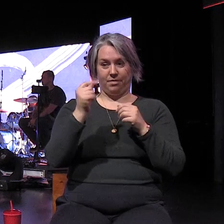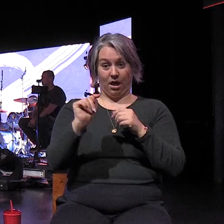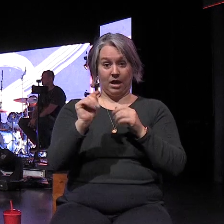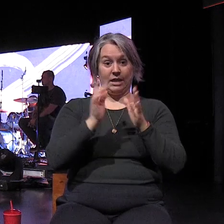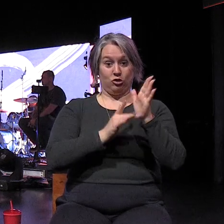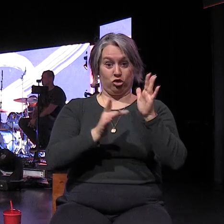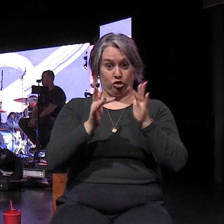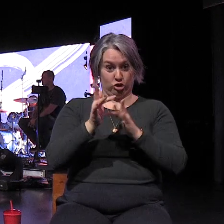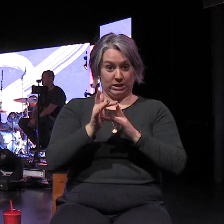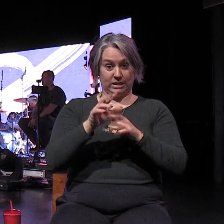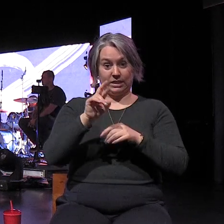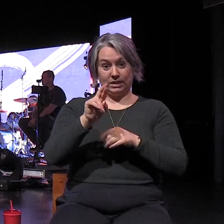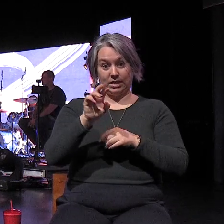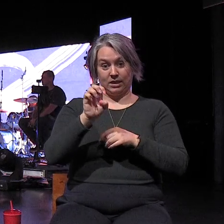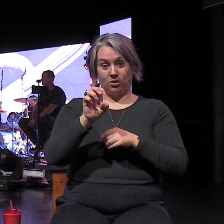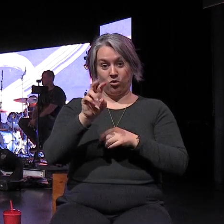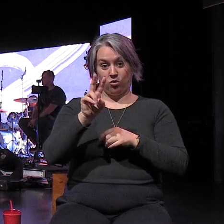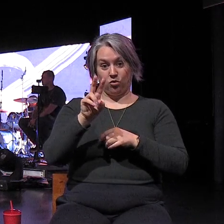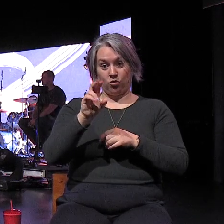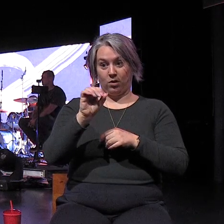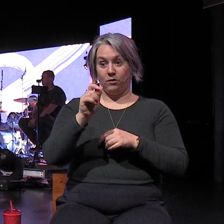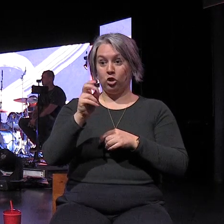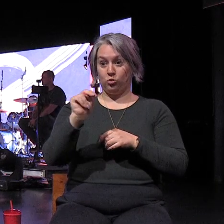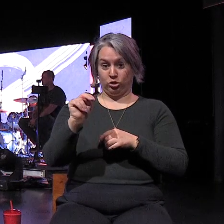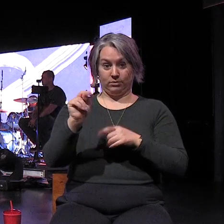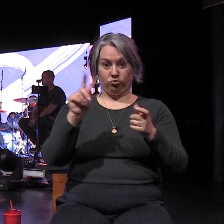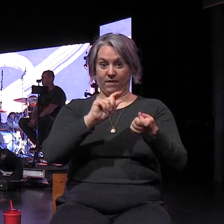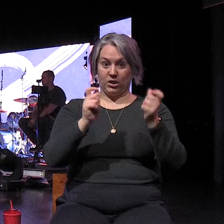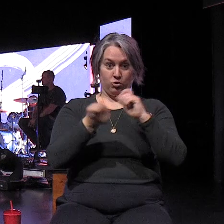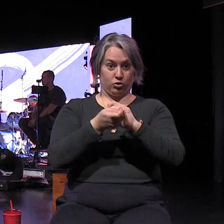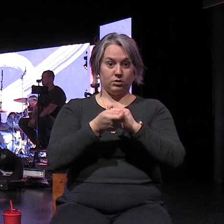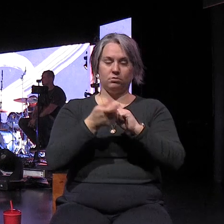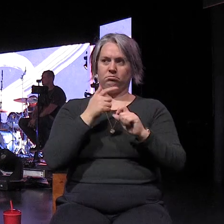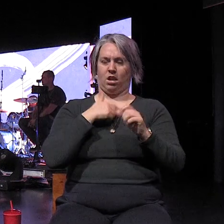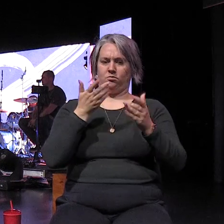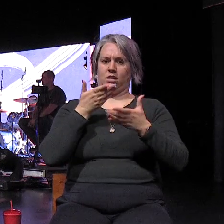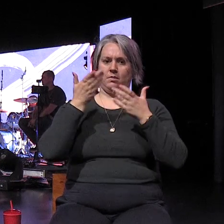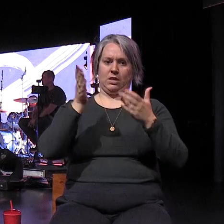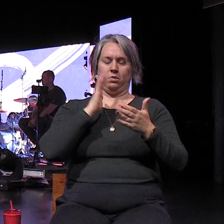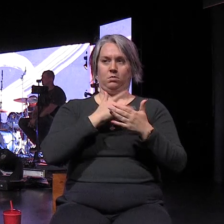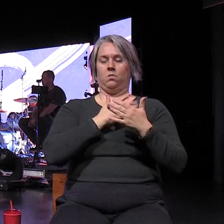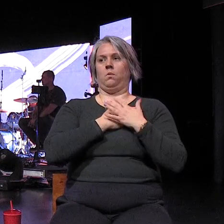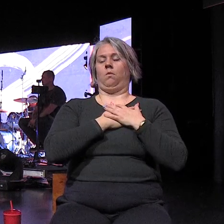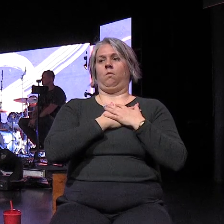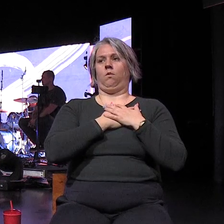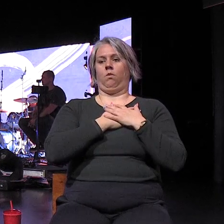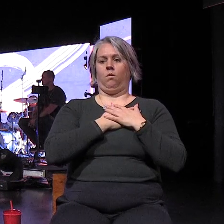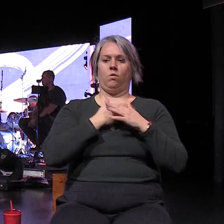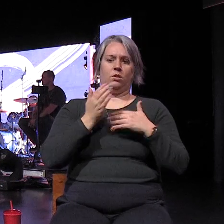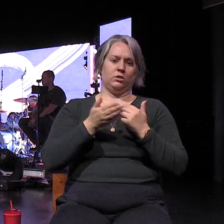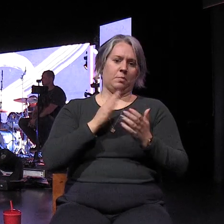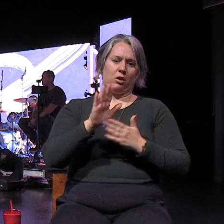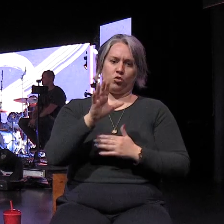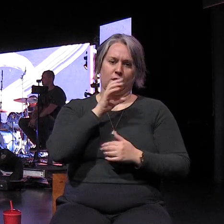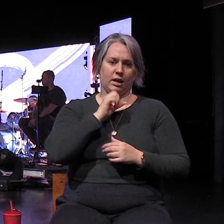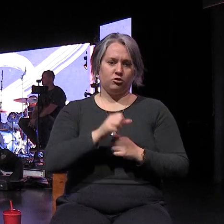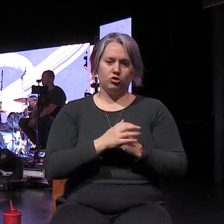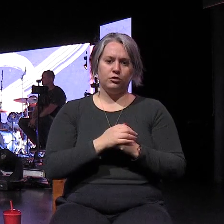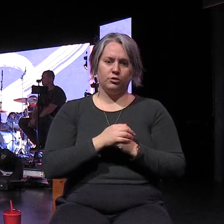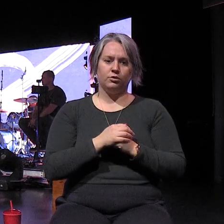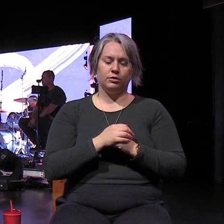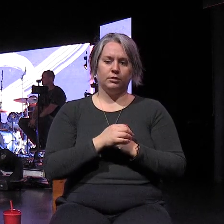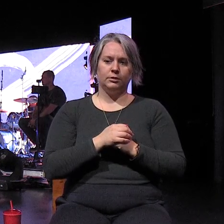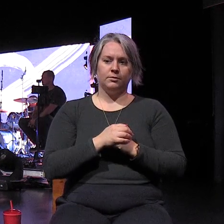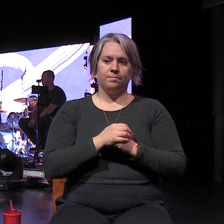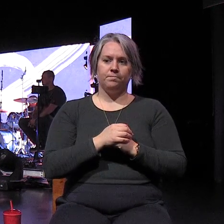but I highly recommend it if you've not yet seen it, because it'll touch you no matter what age you are.